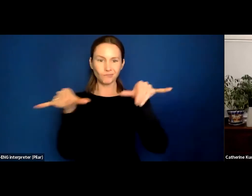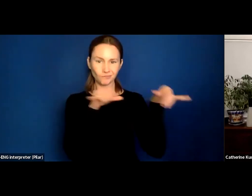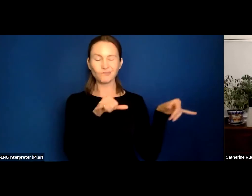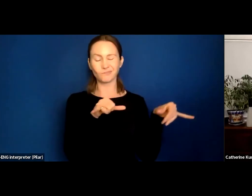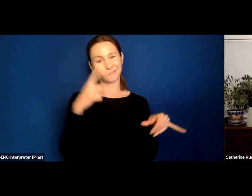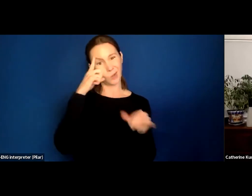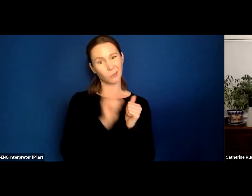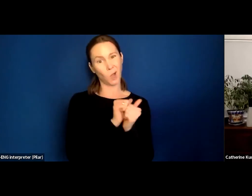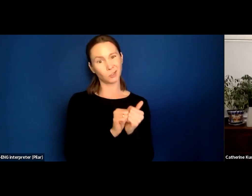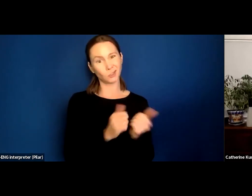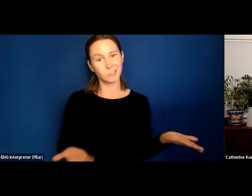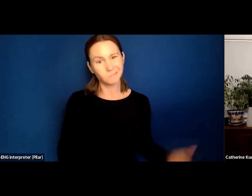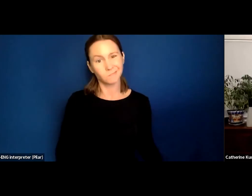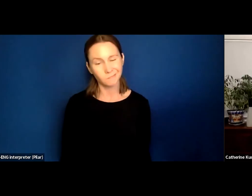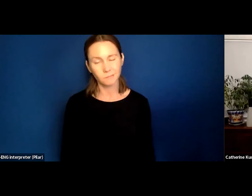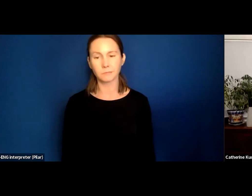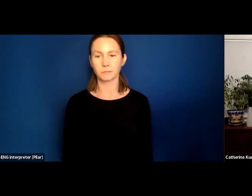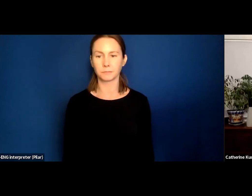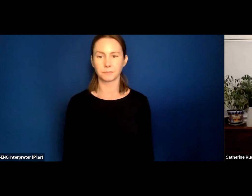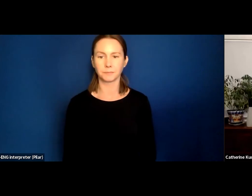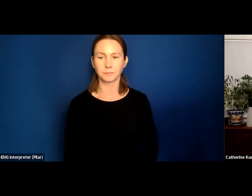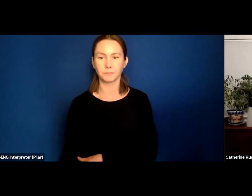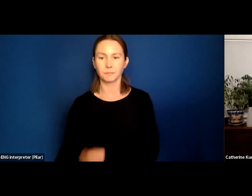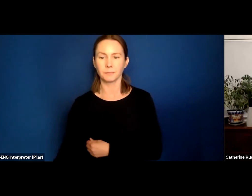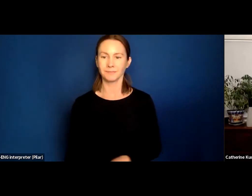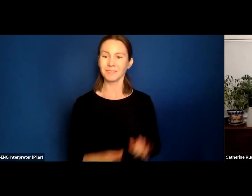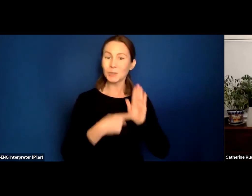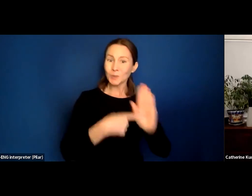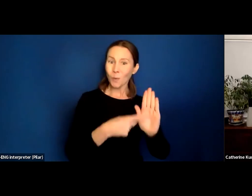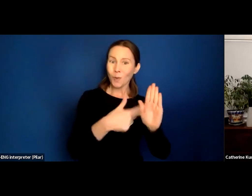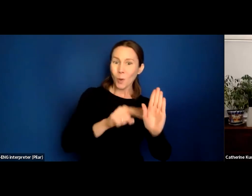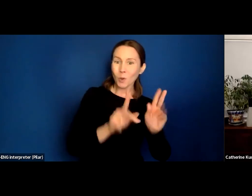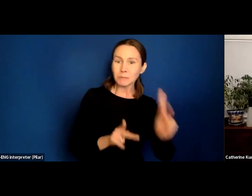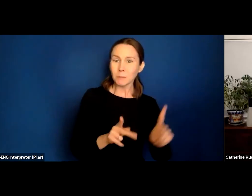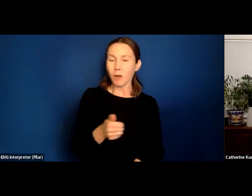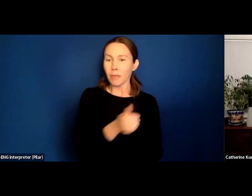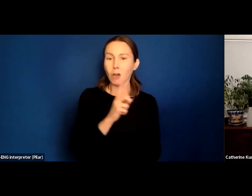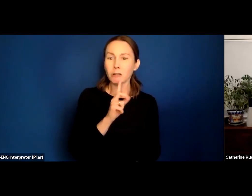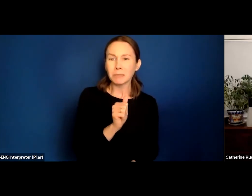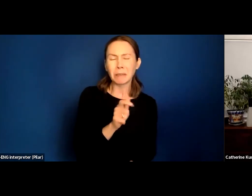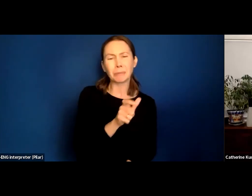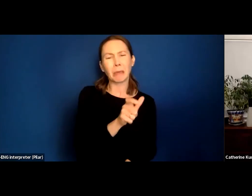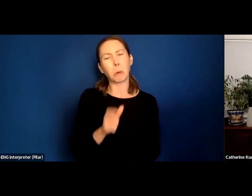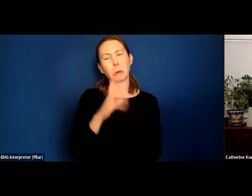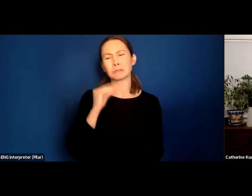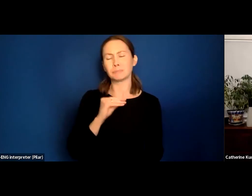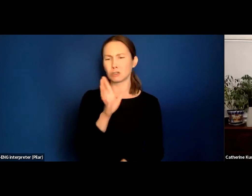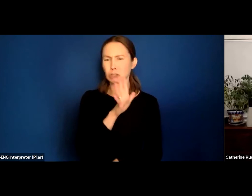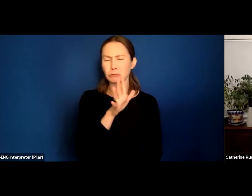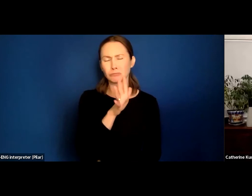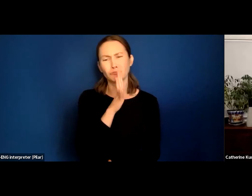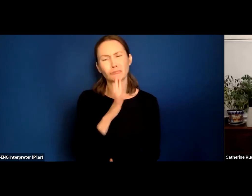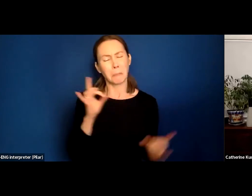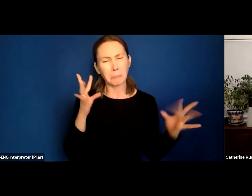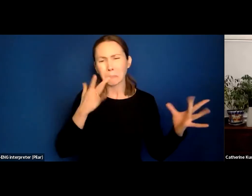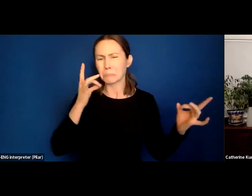brainwashing. Now, by casting people with disabilities as individuals who are passive victims of tragedy, telethons created